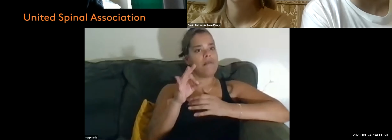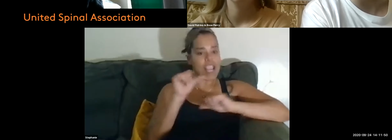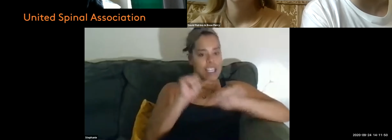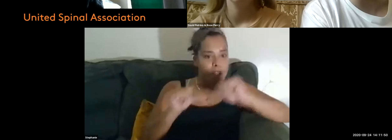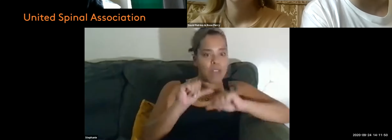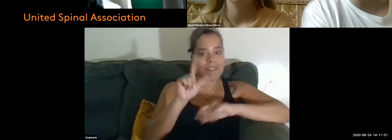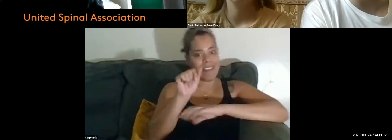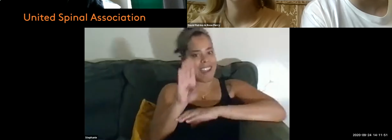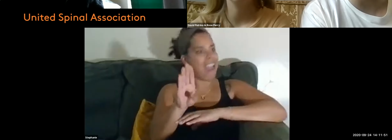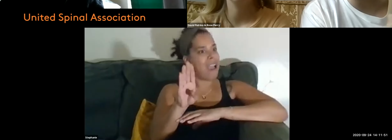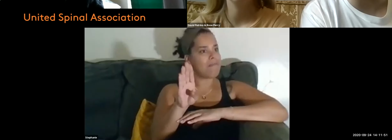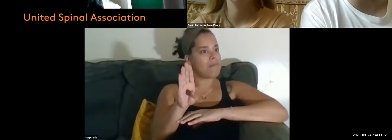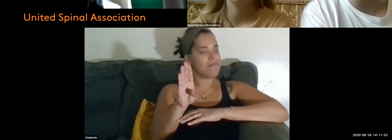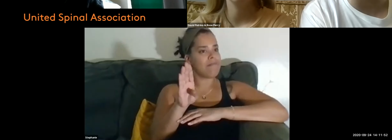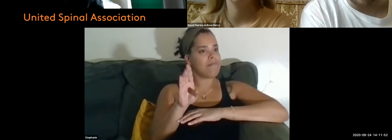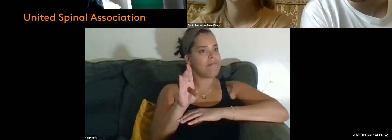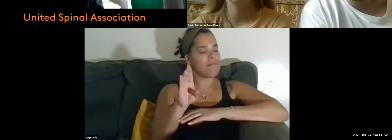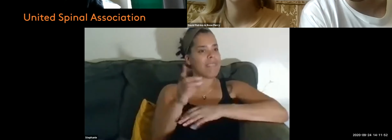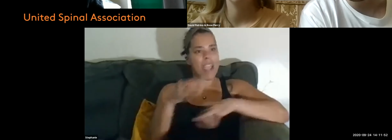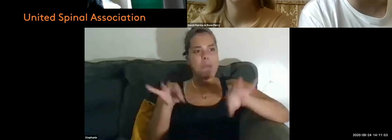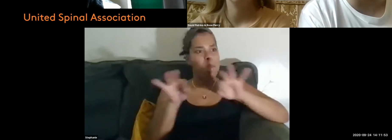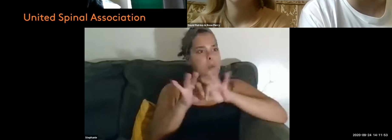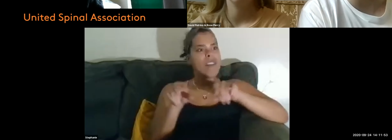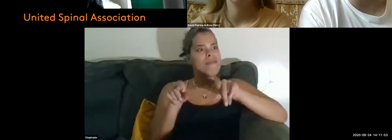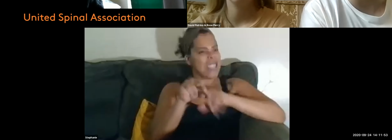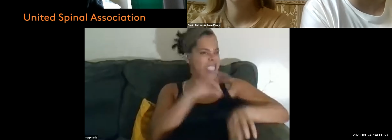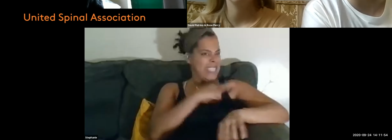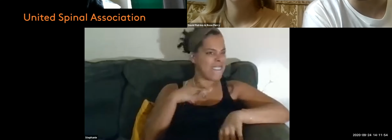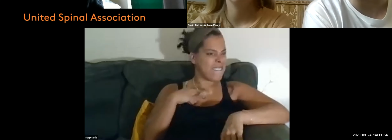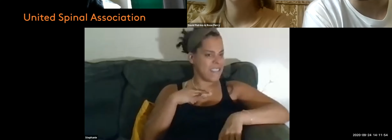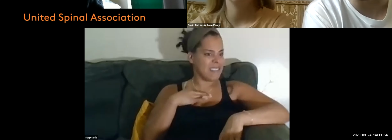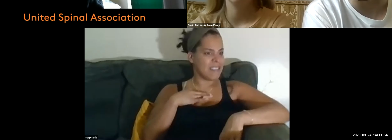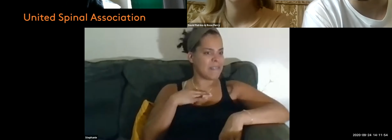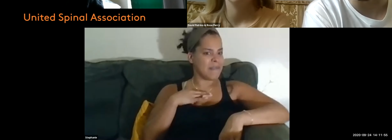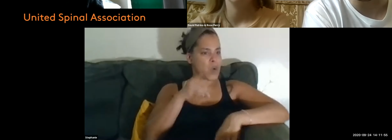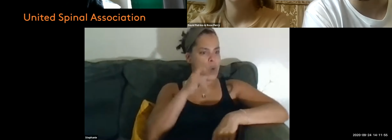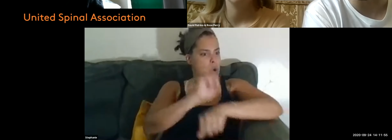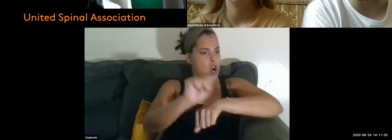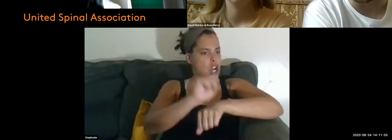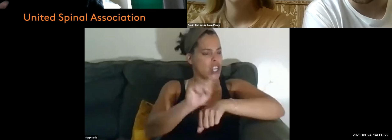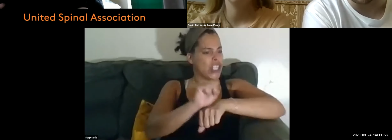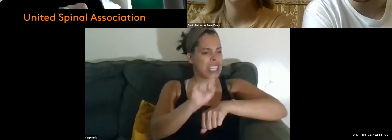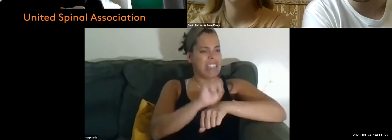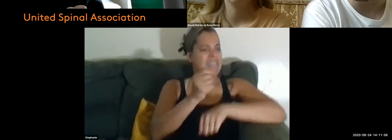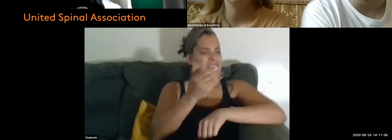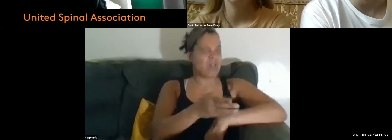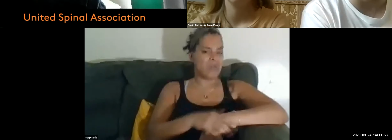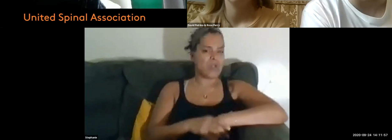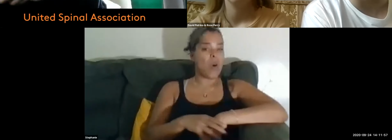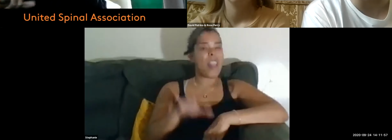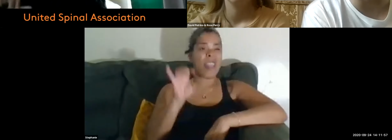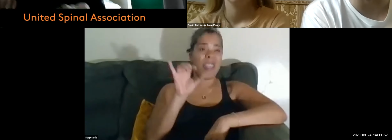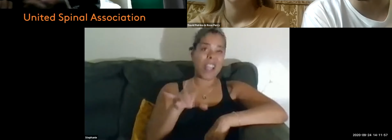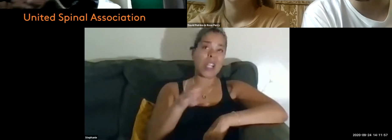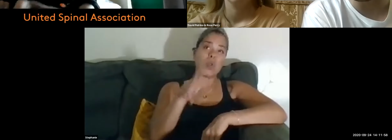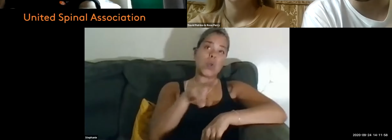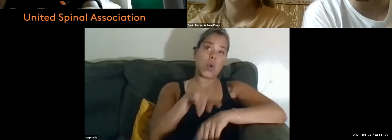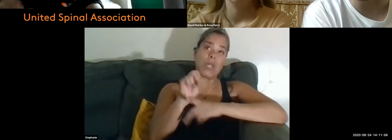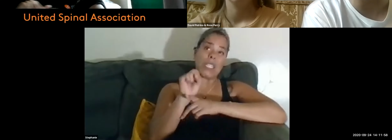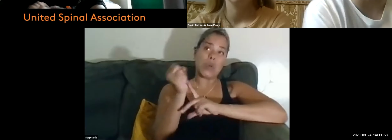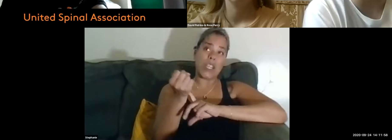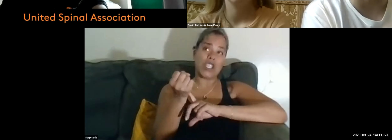in it." And that, sadly, is a novel situation for science, but it allows us to do